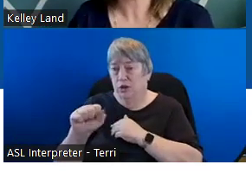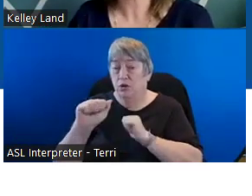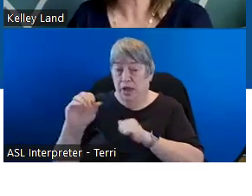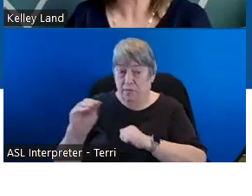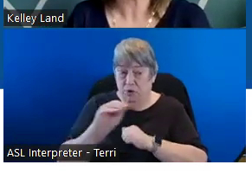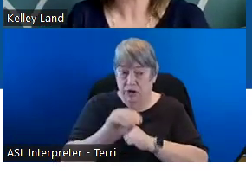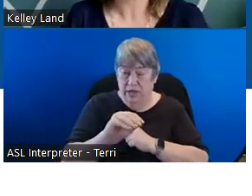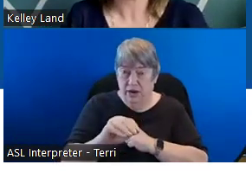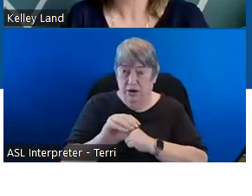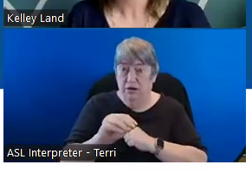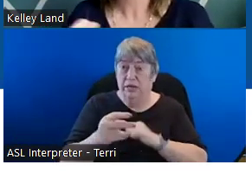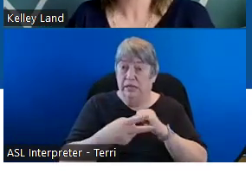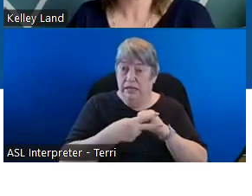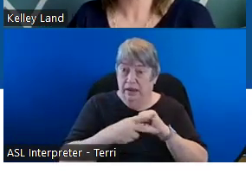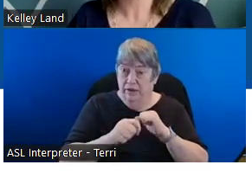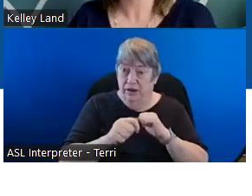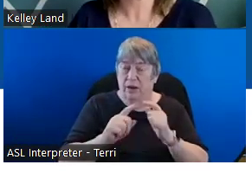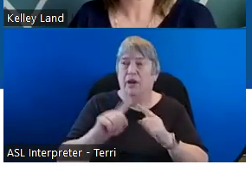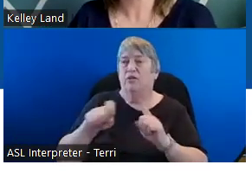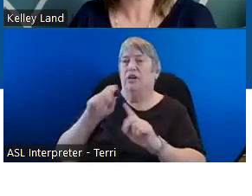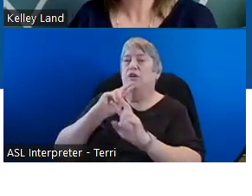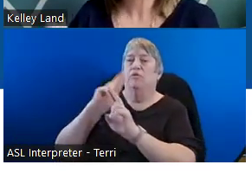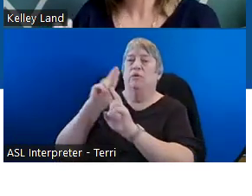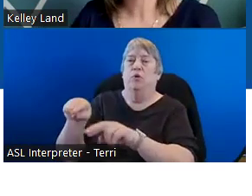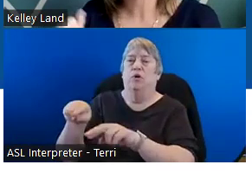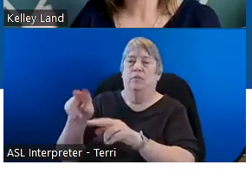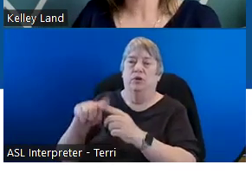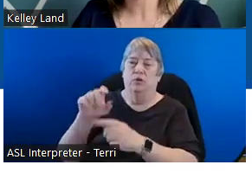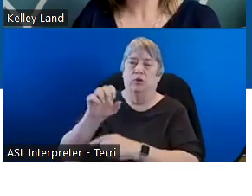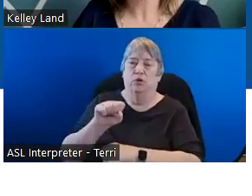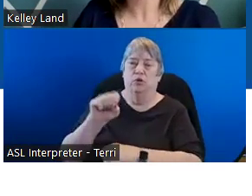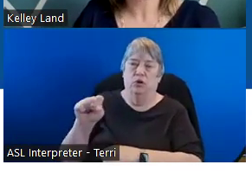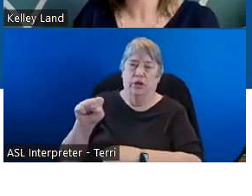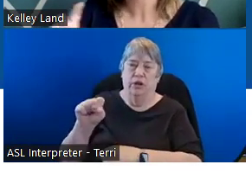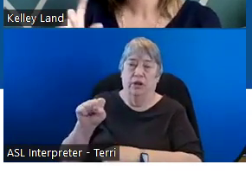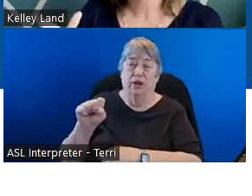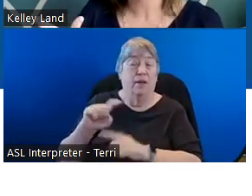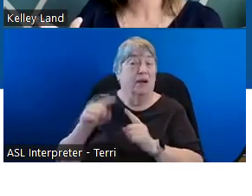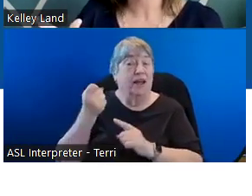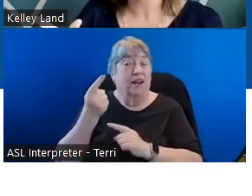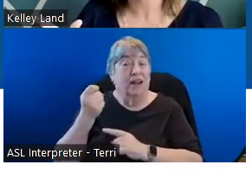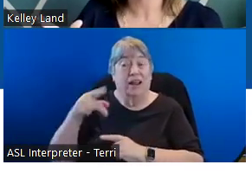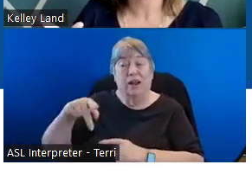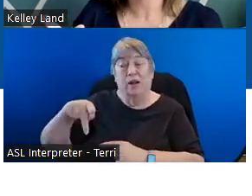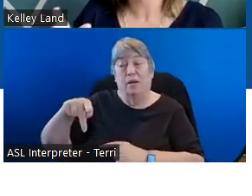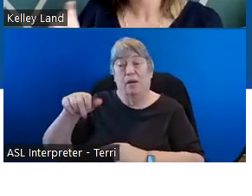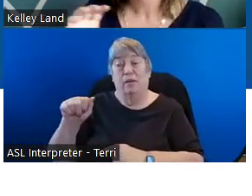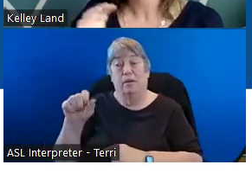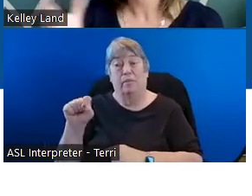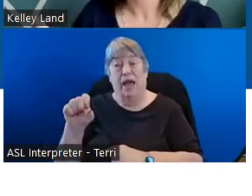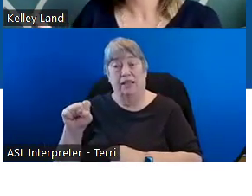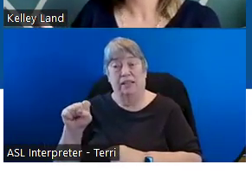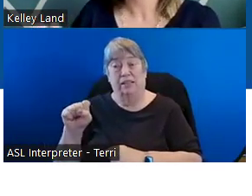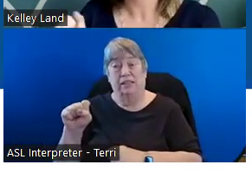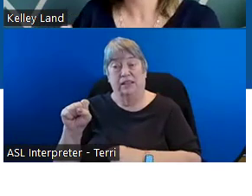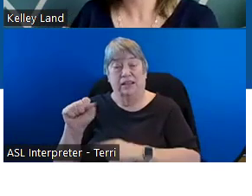still wages that need to be reported to Social Security. If you have them in a pass account, remember, as I talked about earlier, that